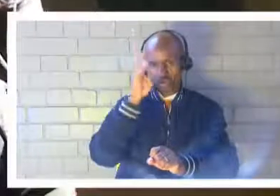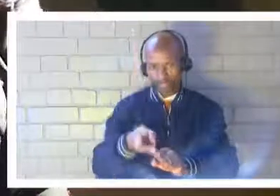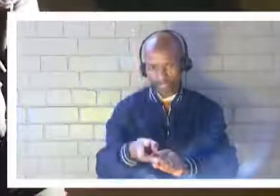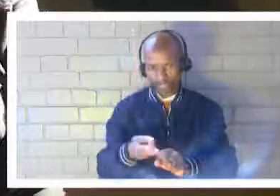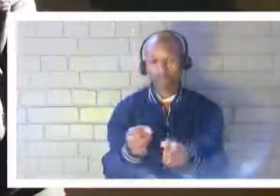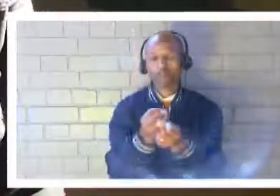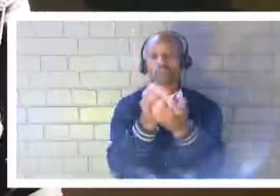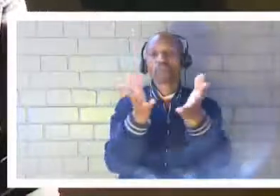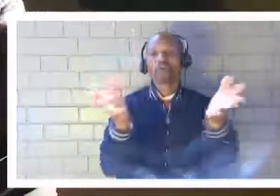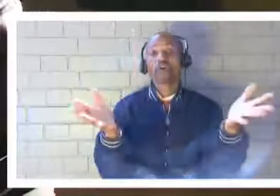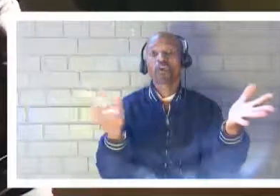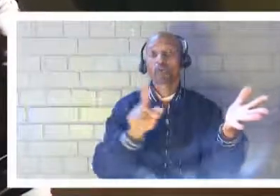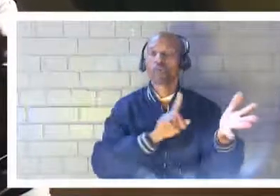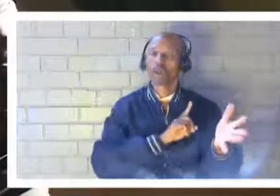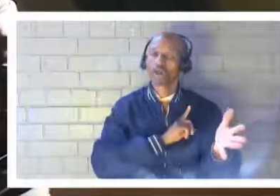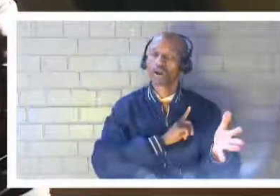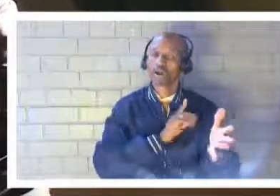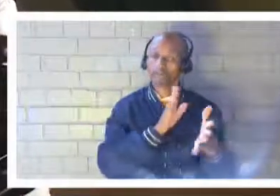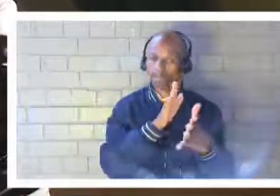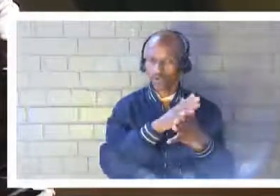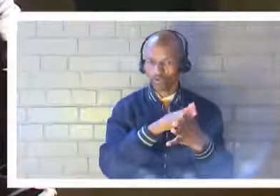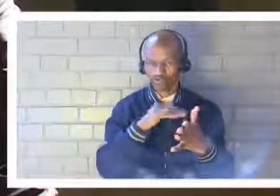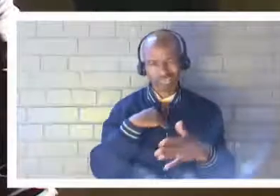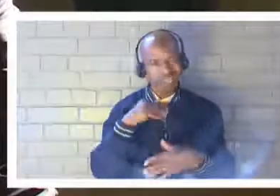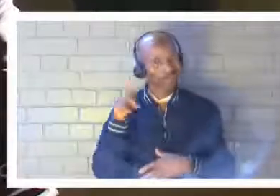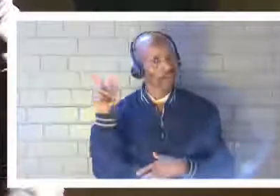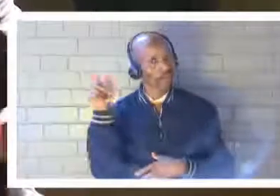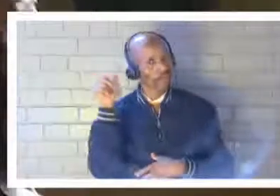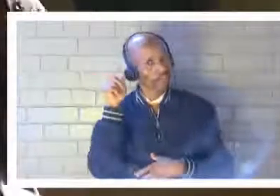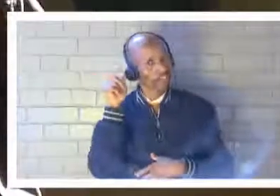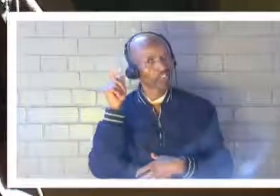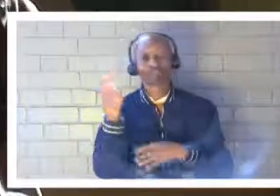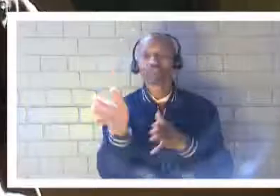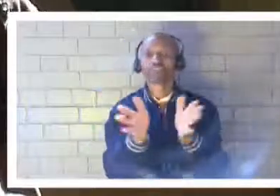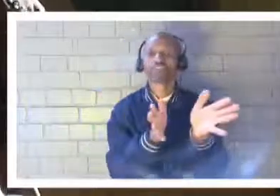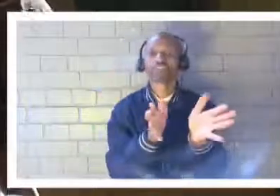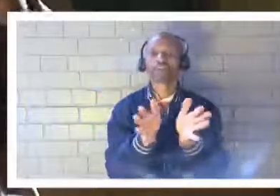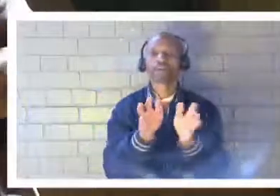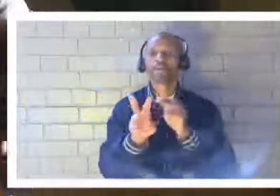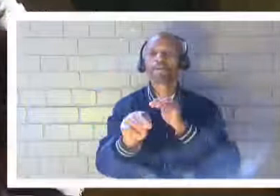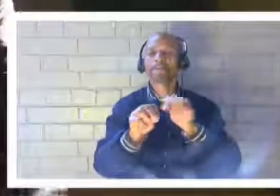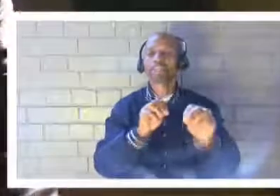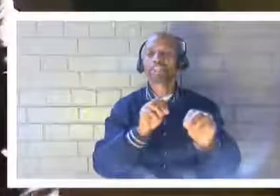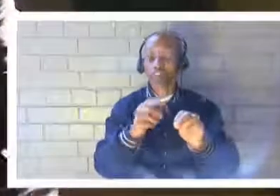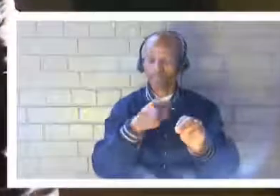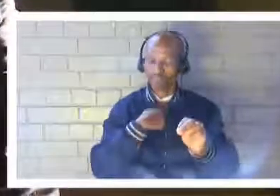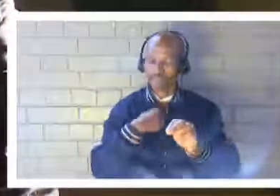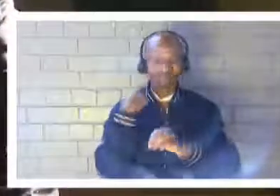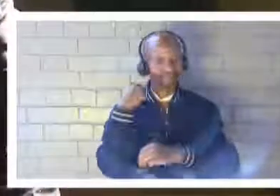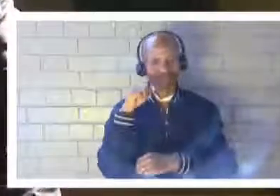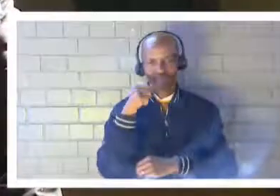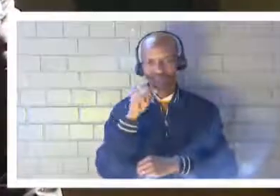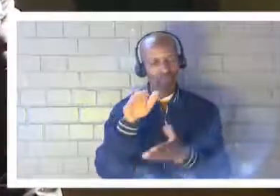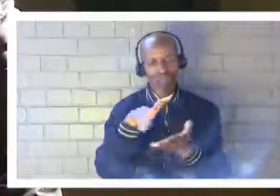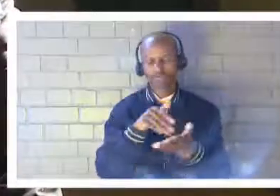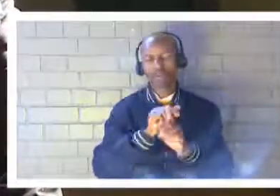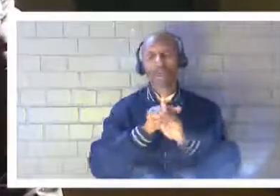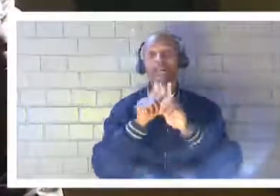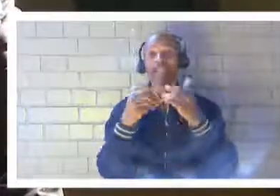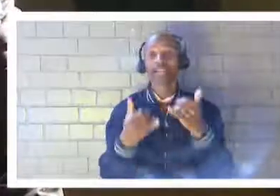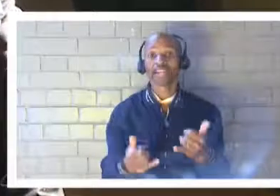bit broad because I was listening to facility managers and I'm not one.